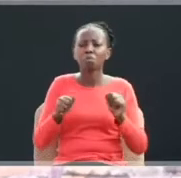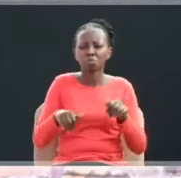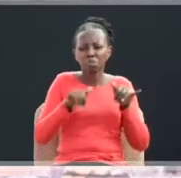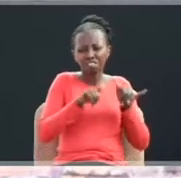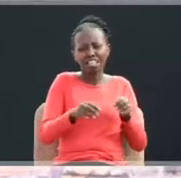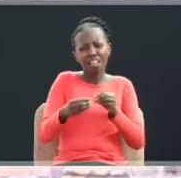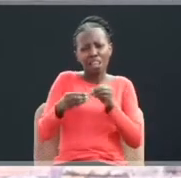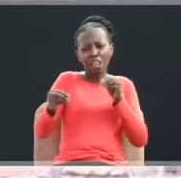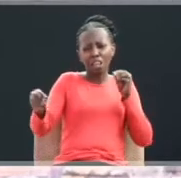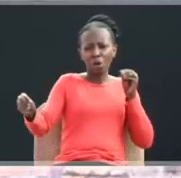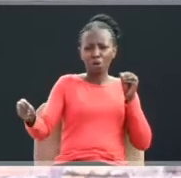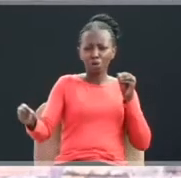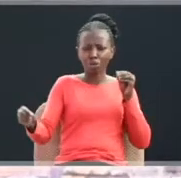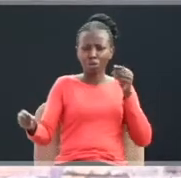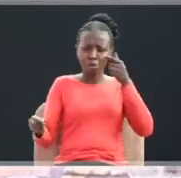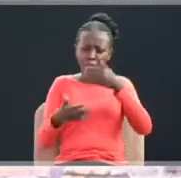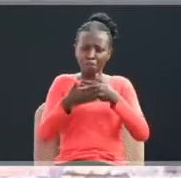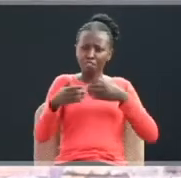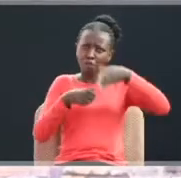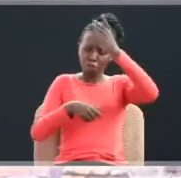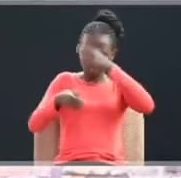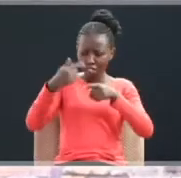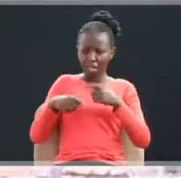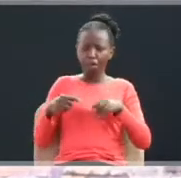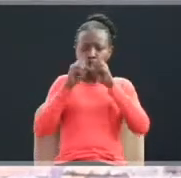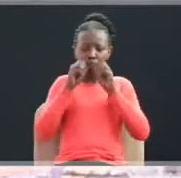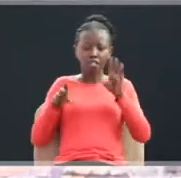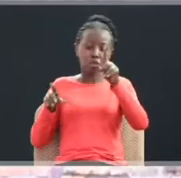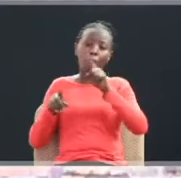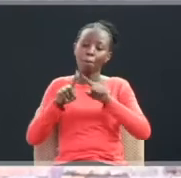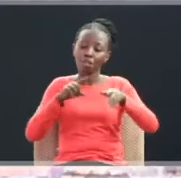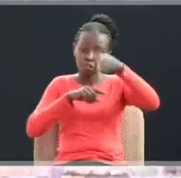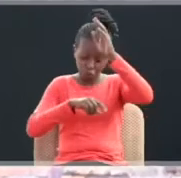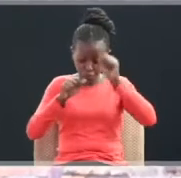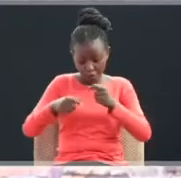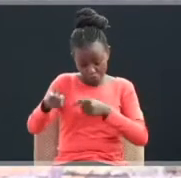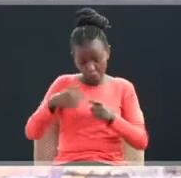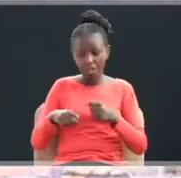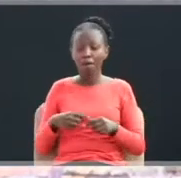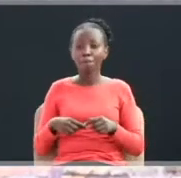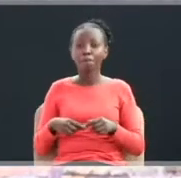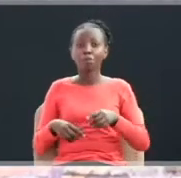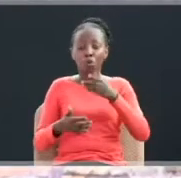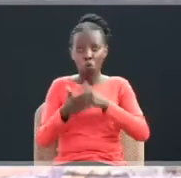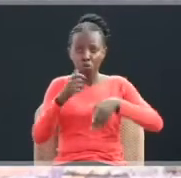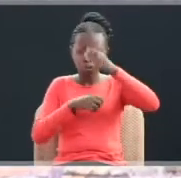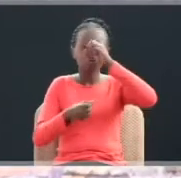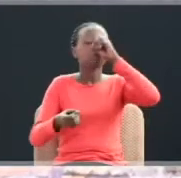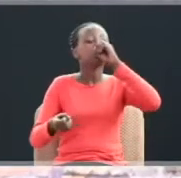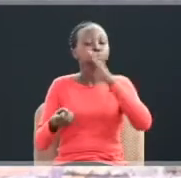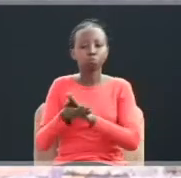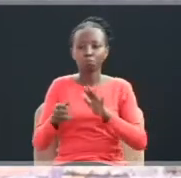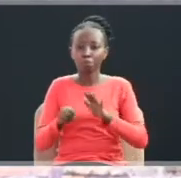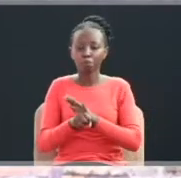it takes too long and you wonder, God, are you going to come? But God will still come. What he has promised, he will still